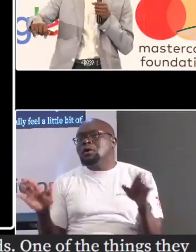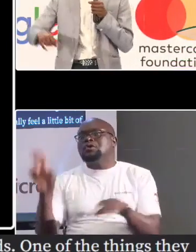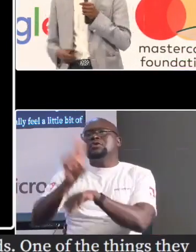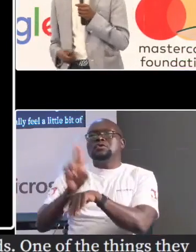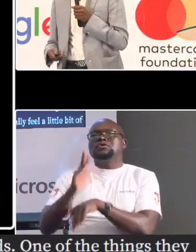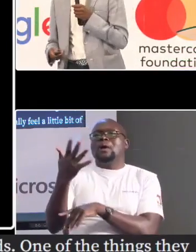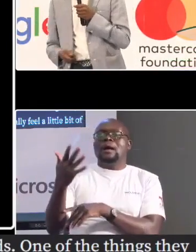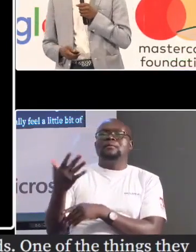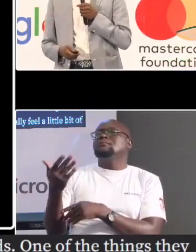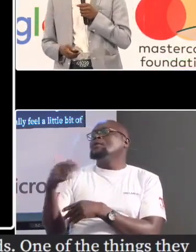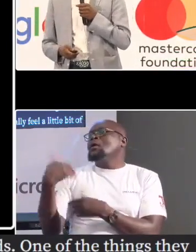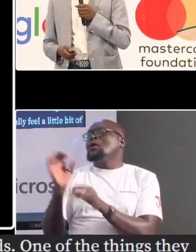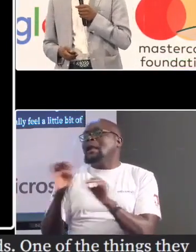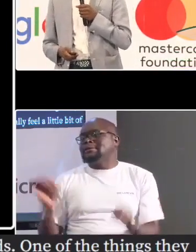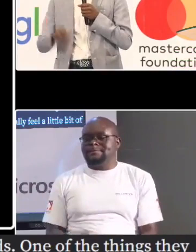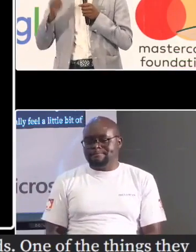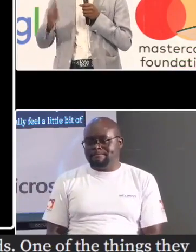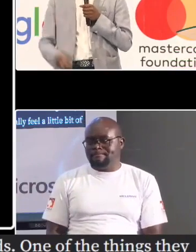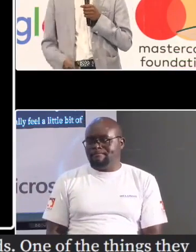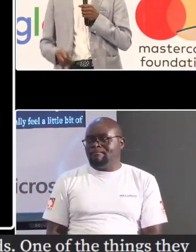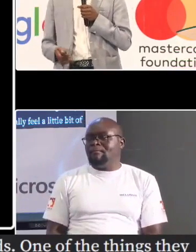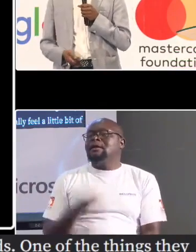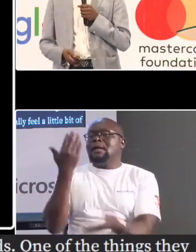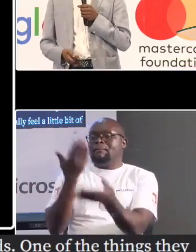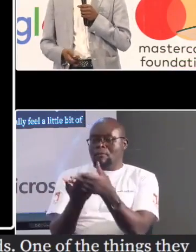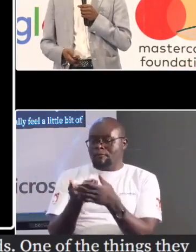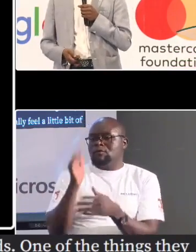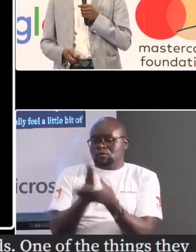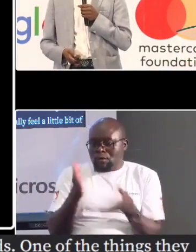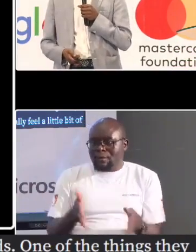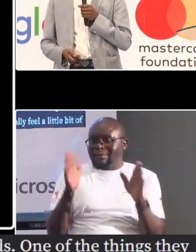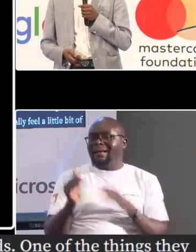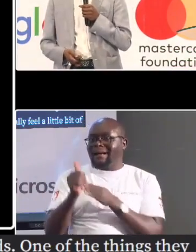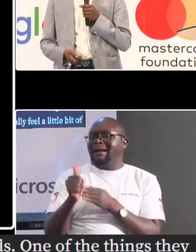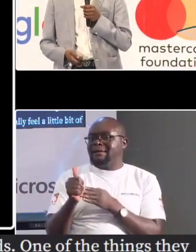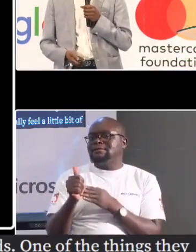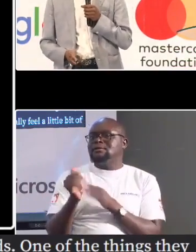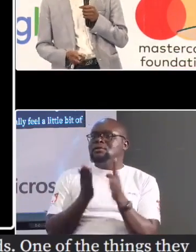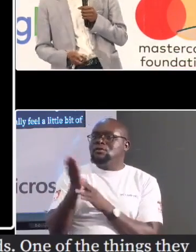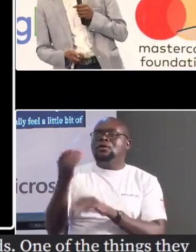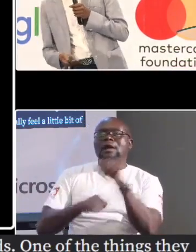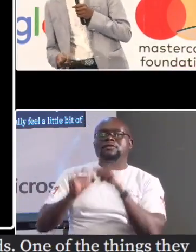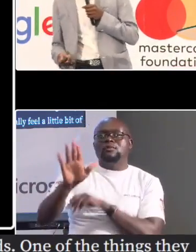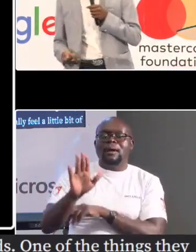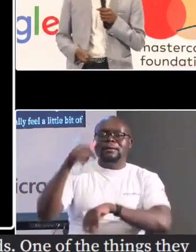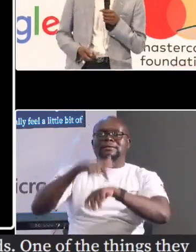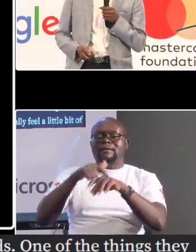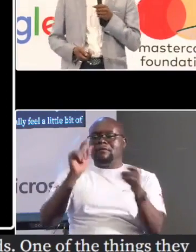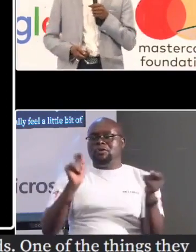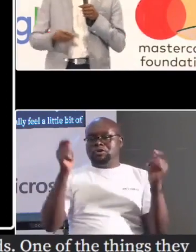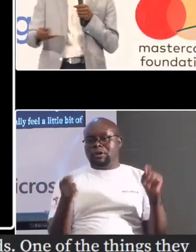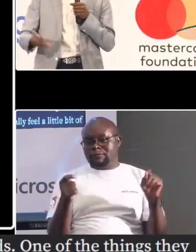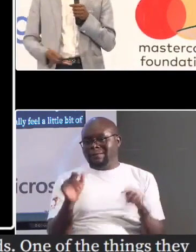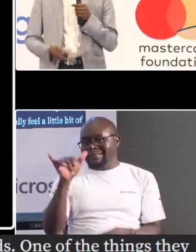your hands or legs. And it was the coolest bike on the street. The guy didn't give us the prototype back in time for our show,